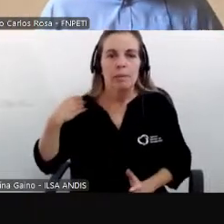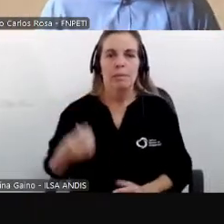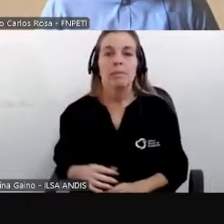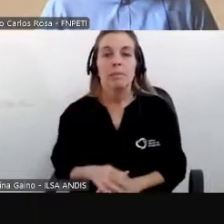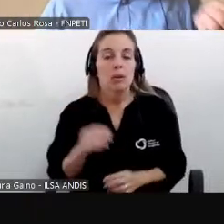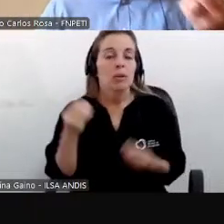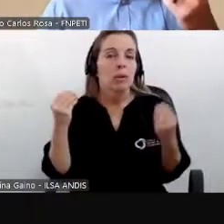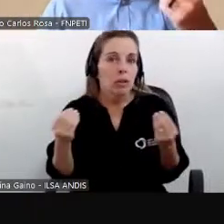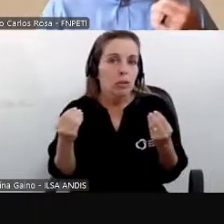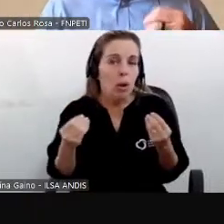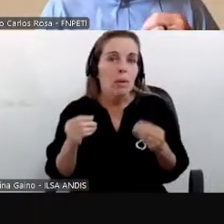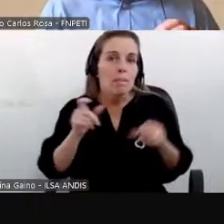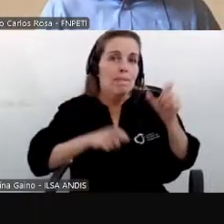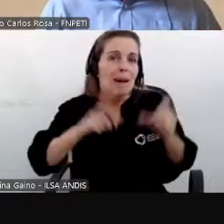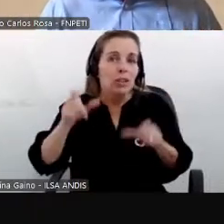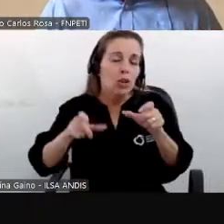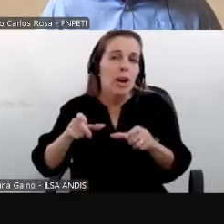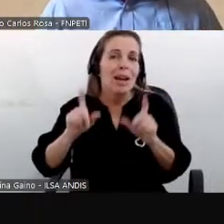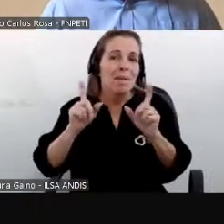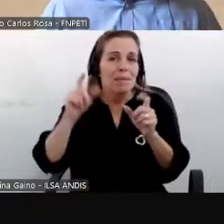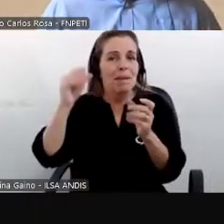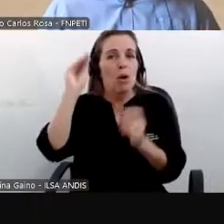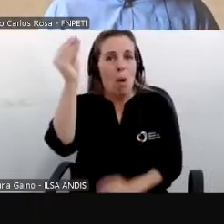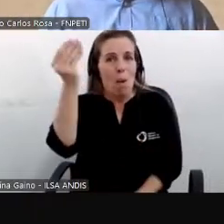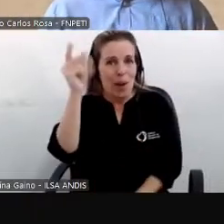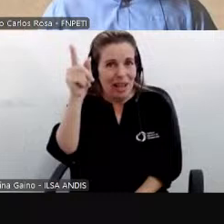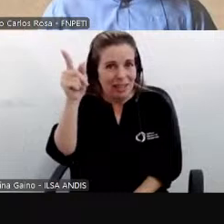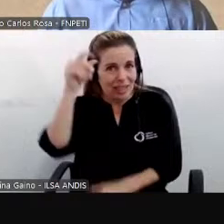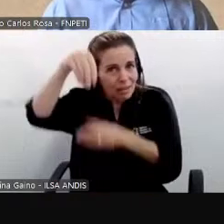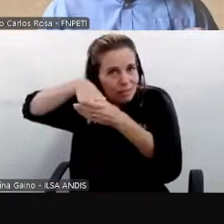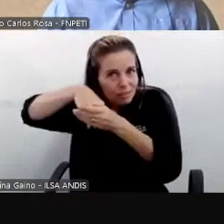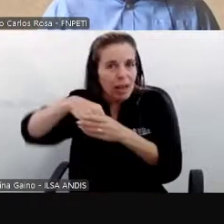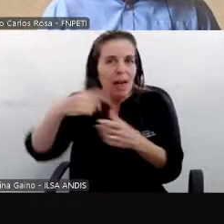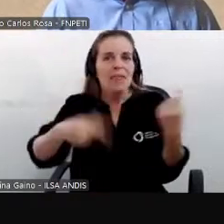Well, in fact, they are internal migrants,